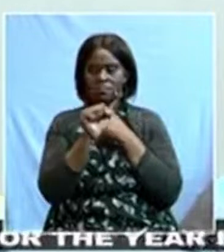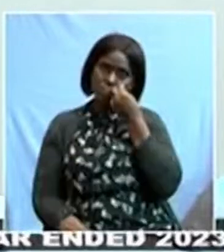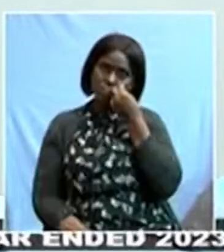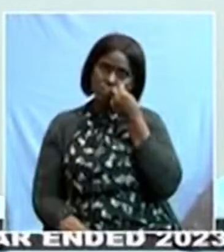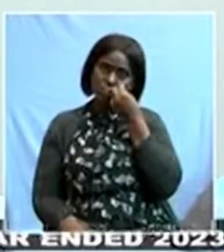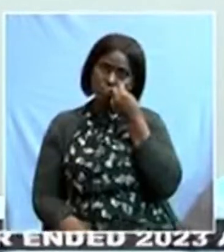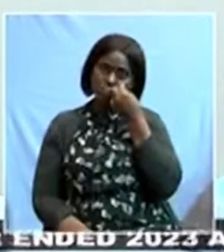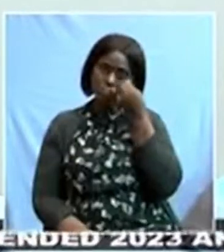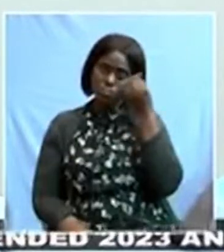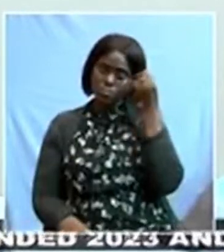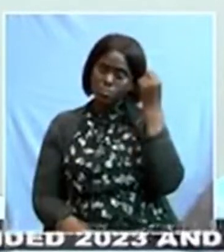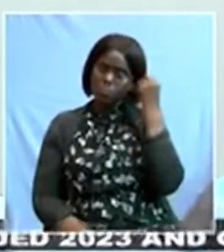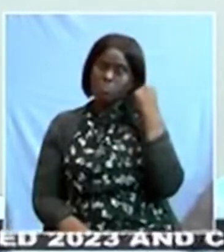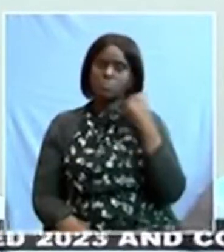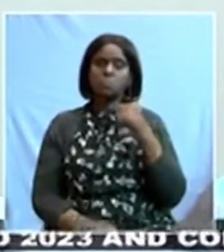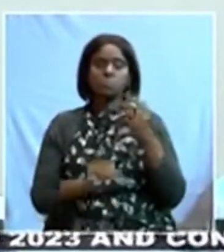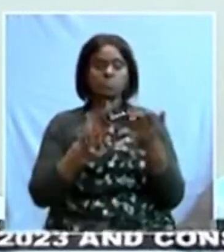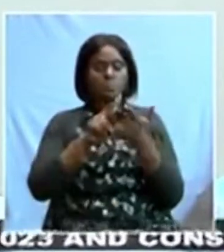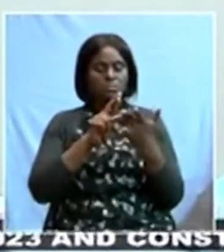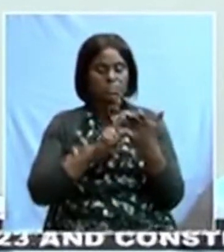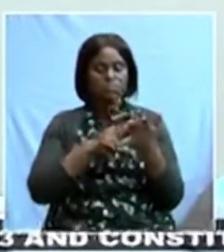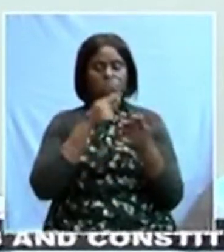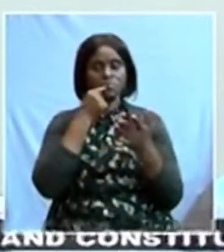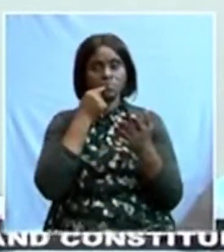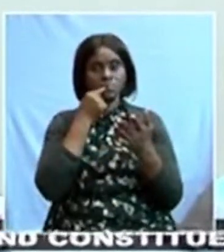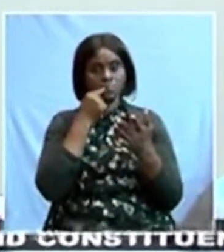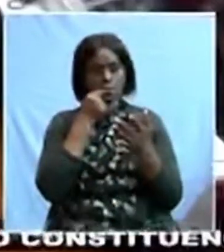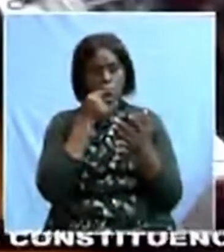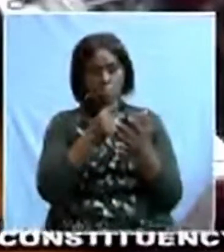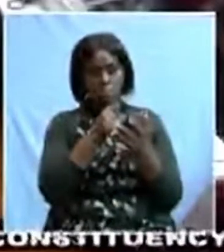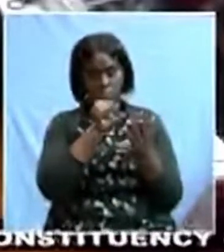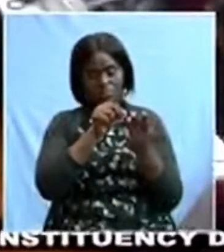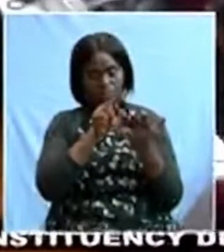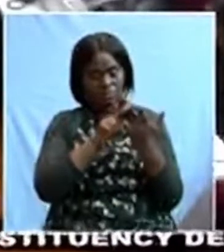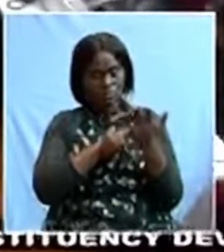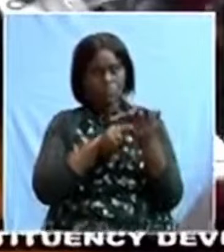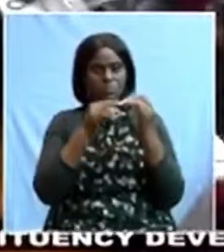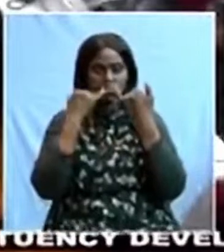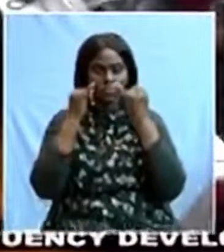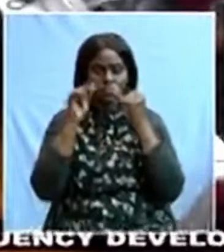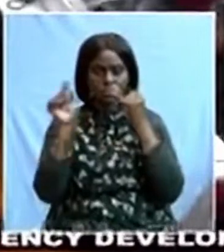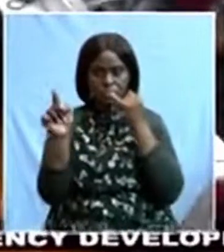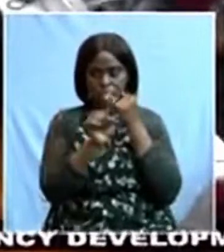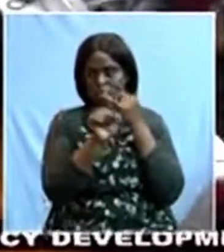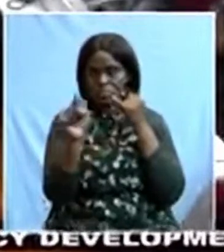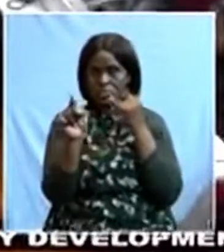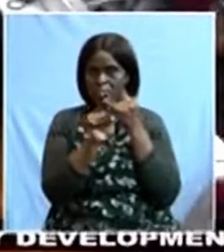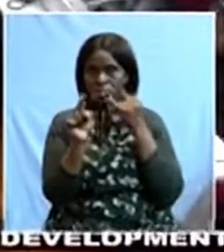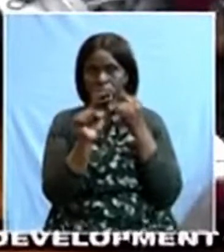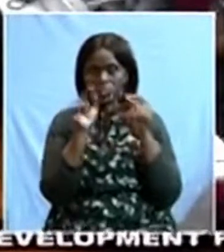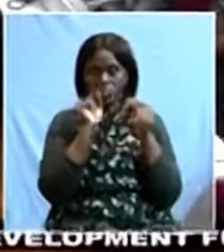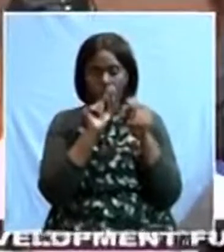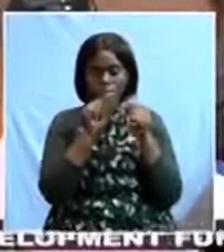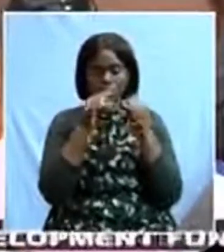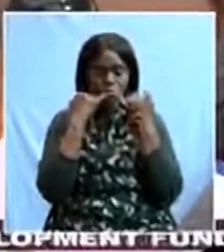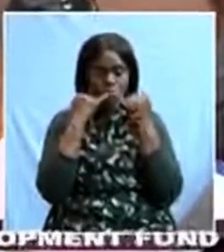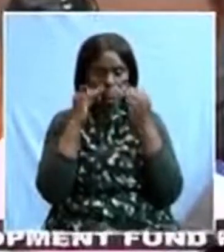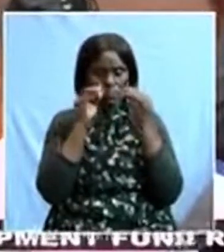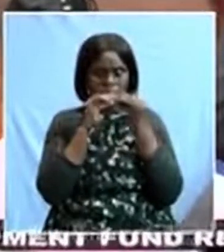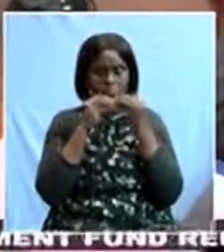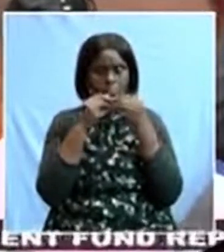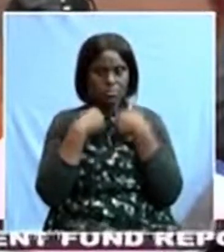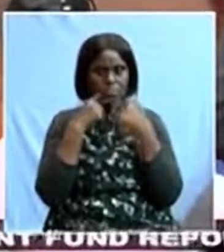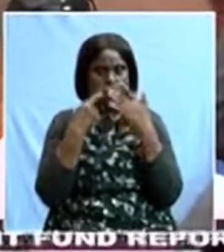Switch on your mic. The report says, this report serves to inform you that this information had